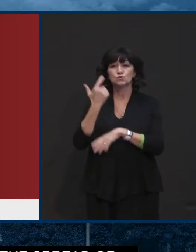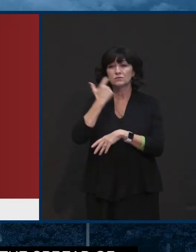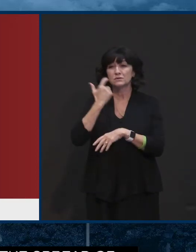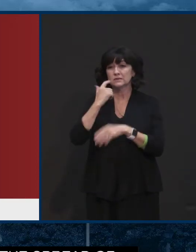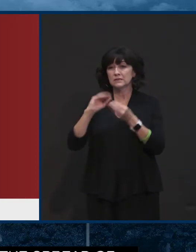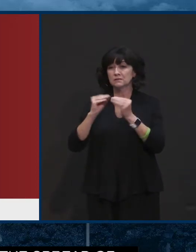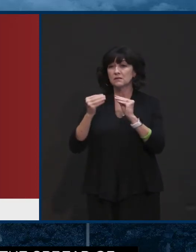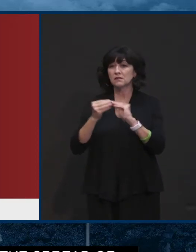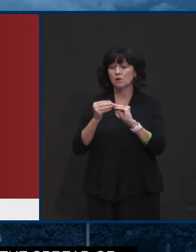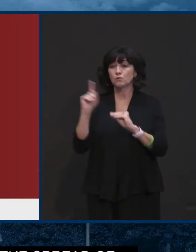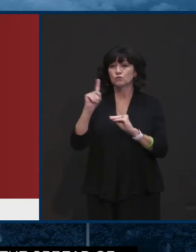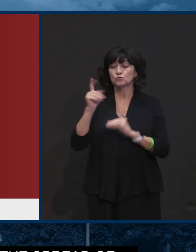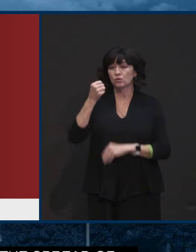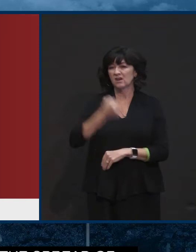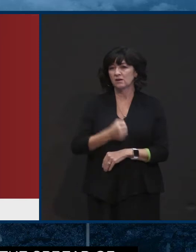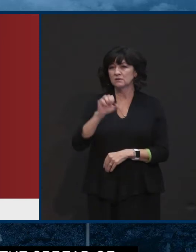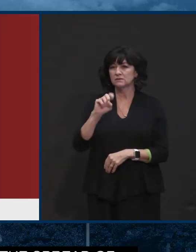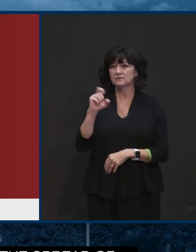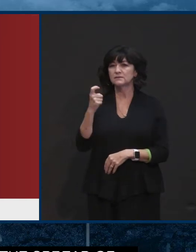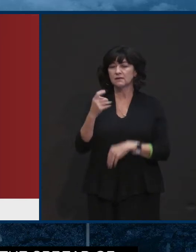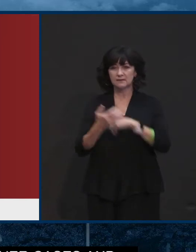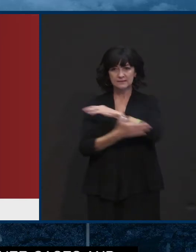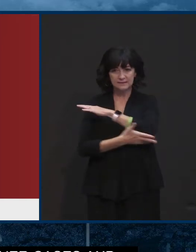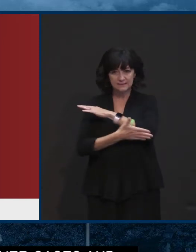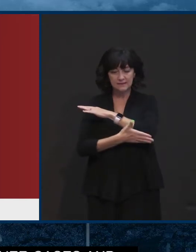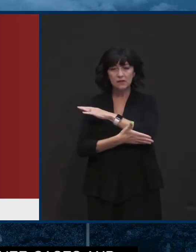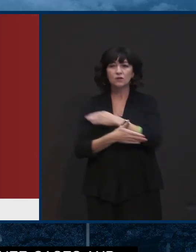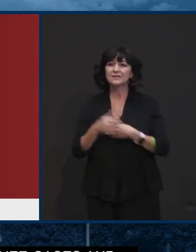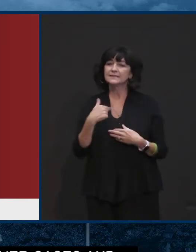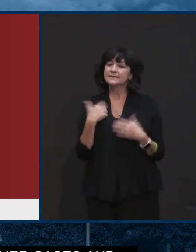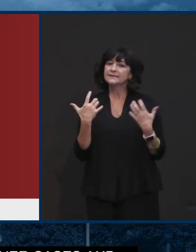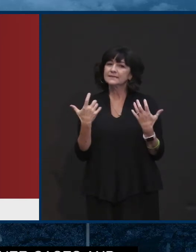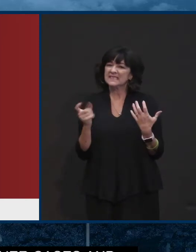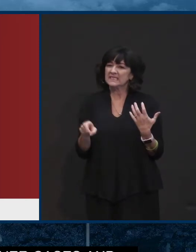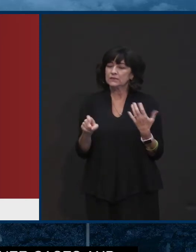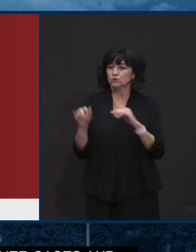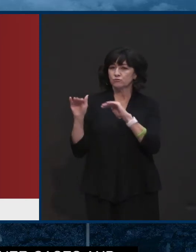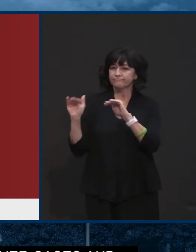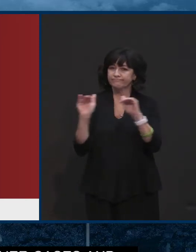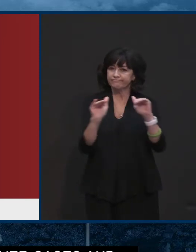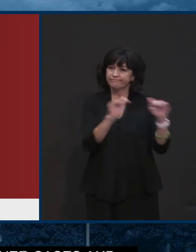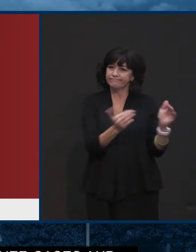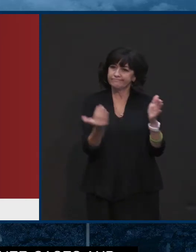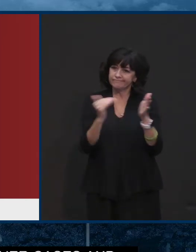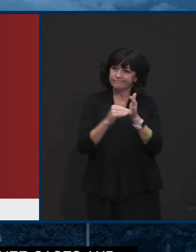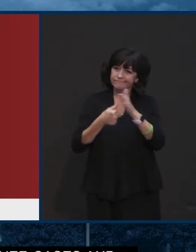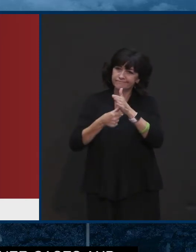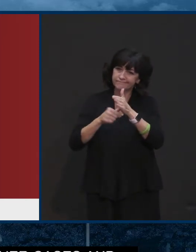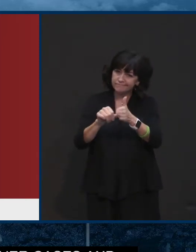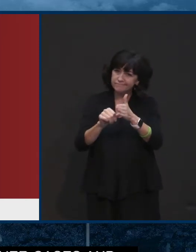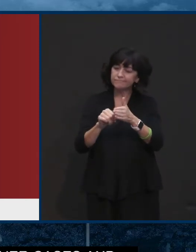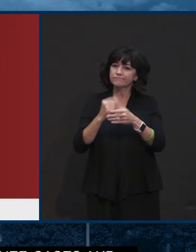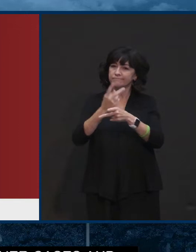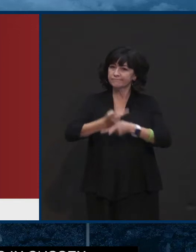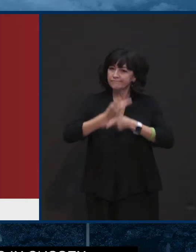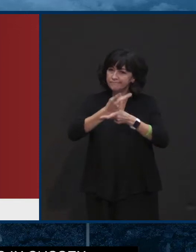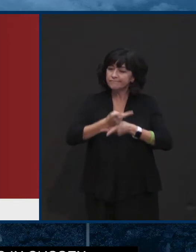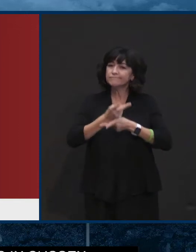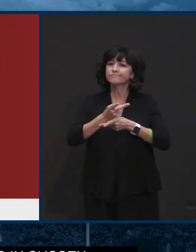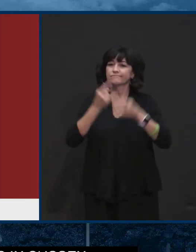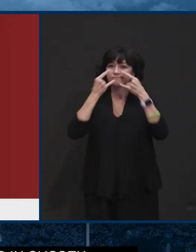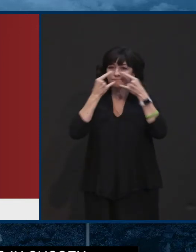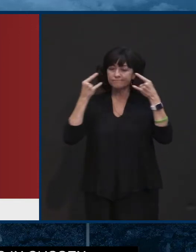out in Sussex County to make sure folks are being careful and private social gatherings and wearing face masks, keeping